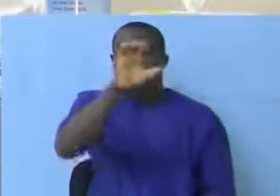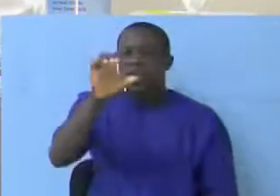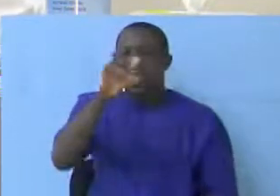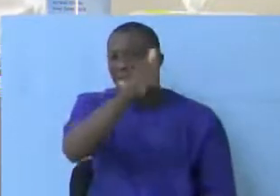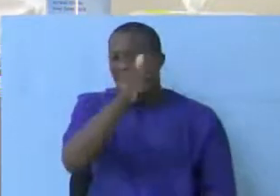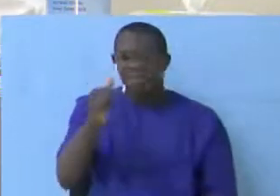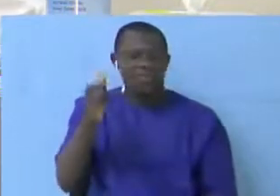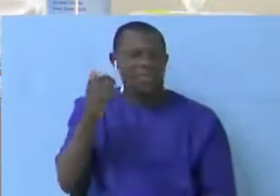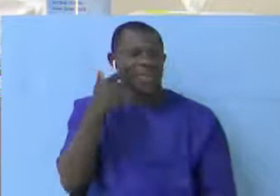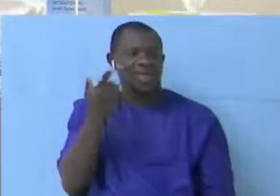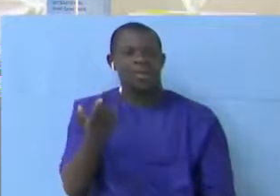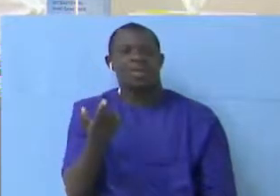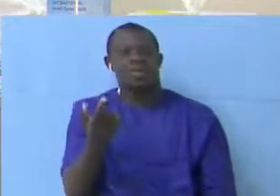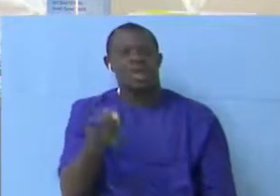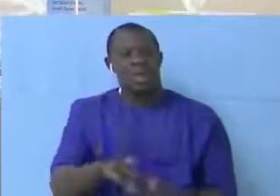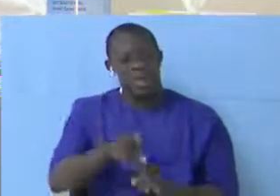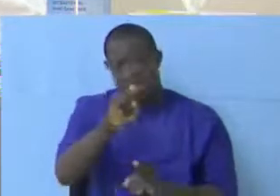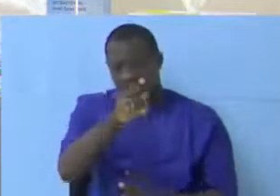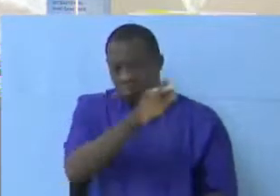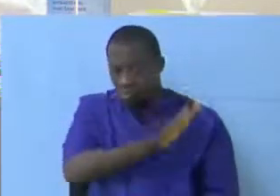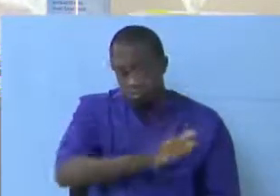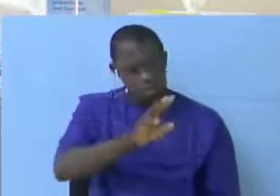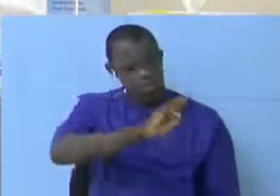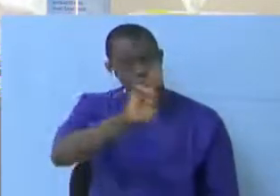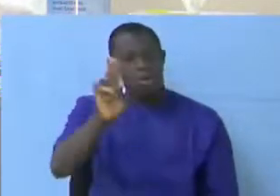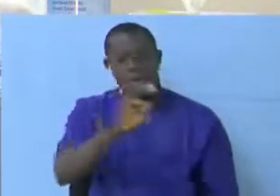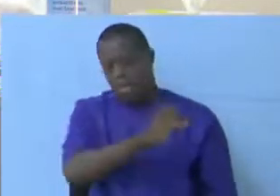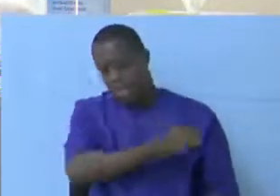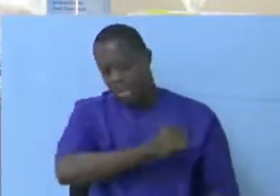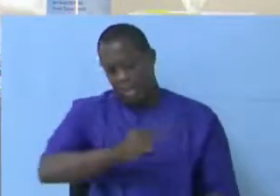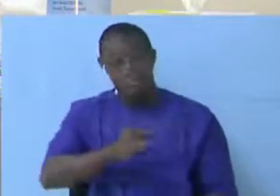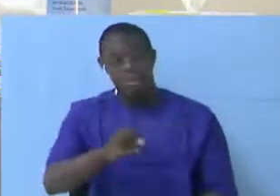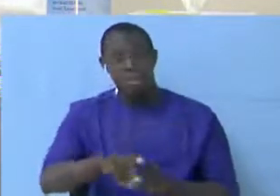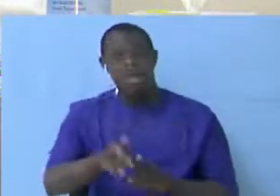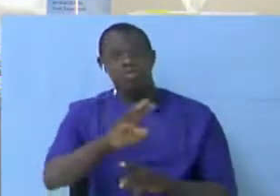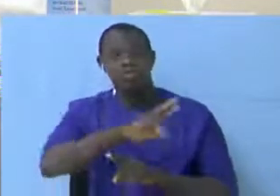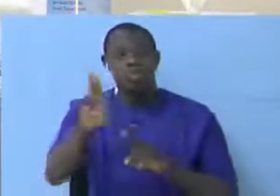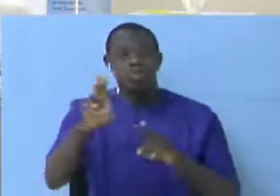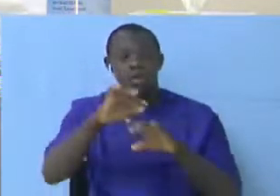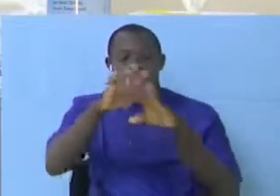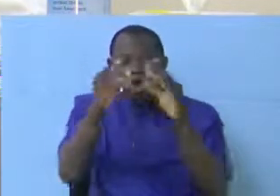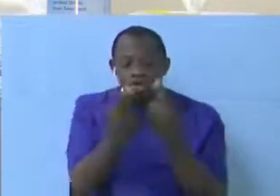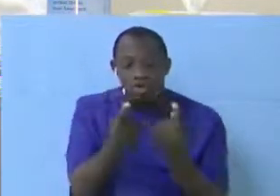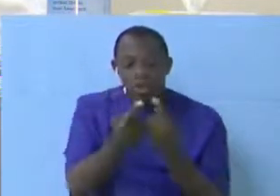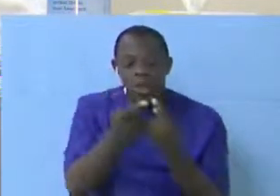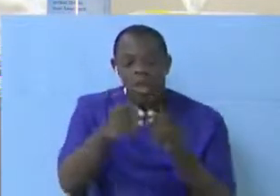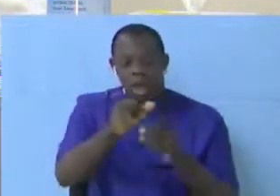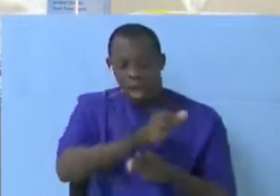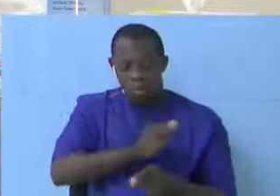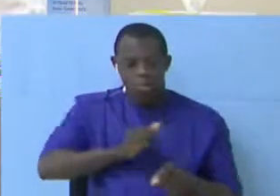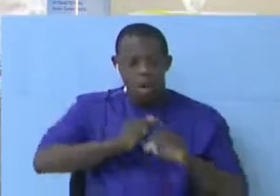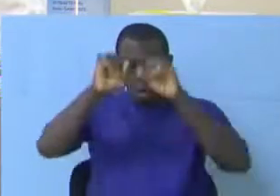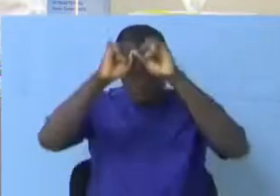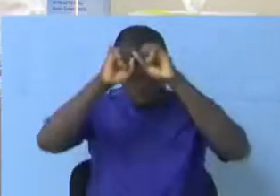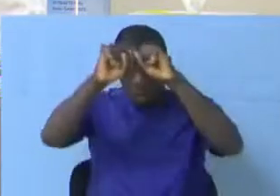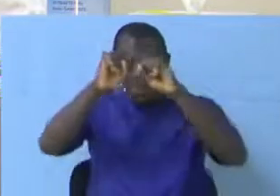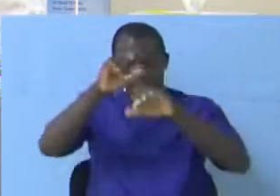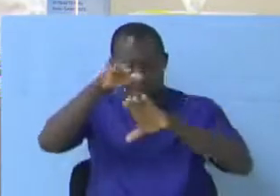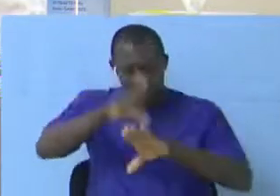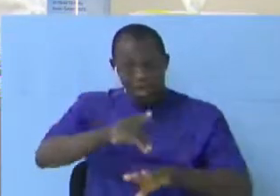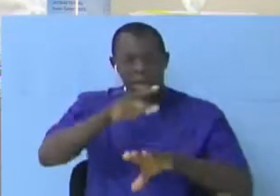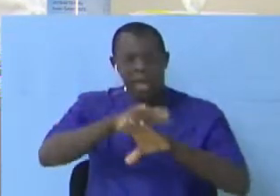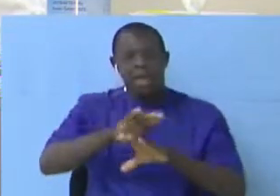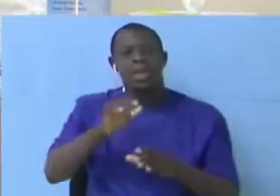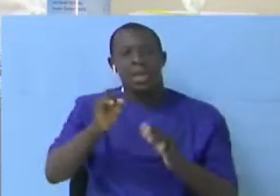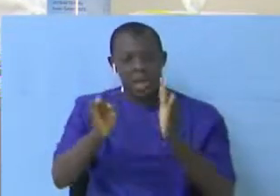That too is not a crime. That is not a basis why our government should investigate anybody. Okay, tell us the